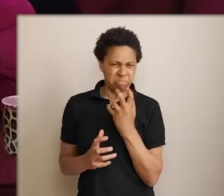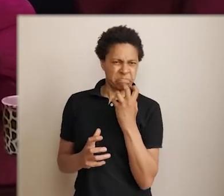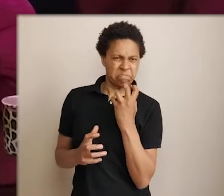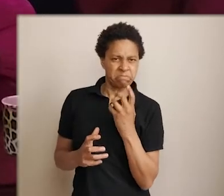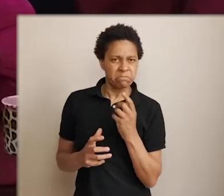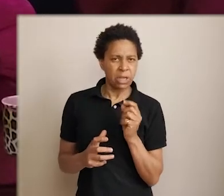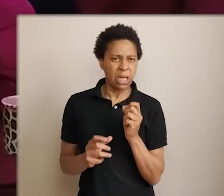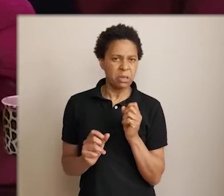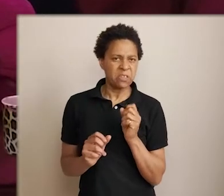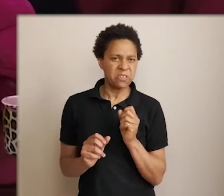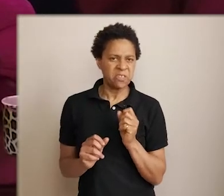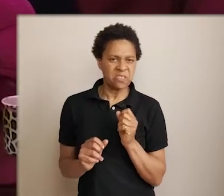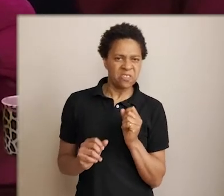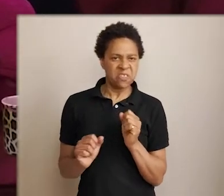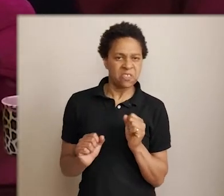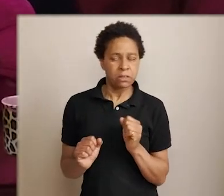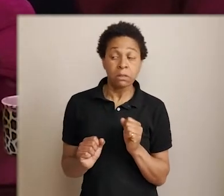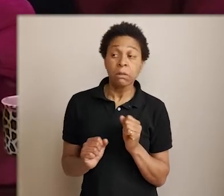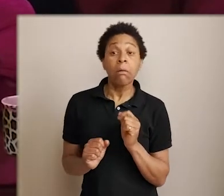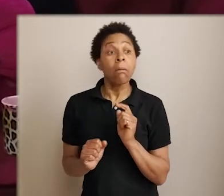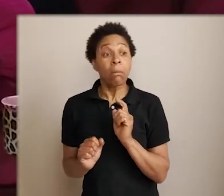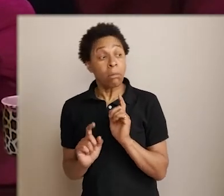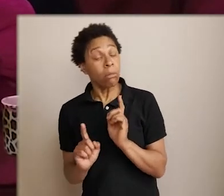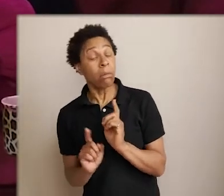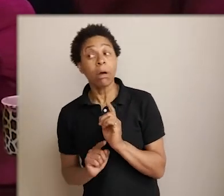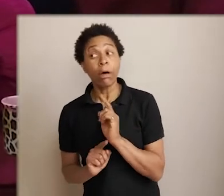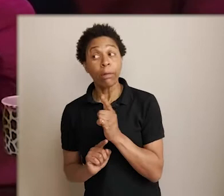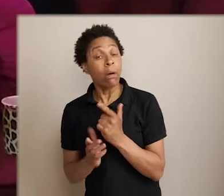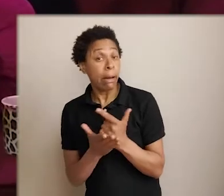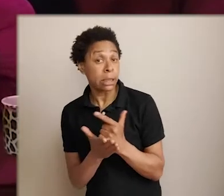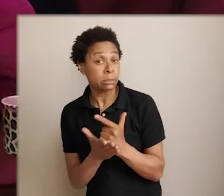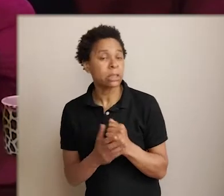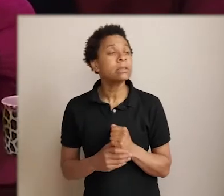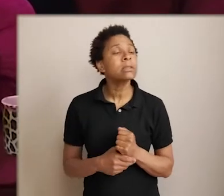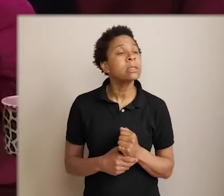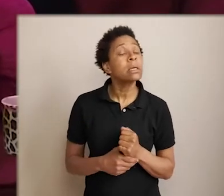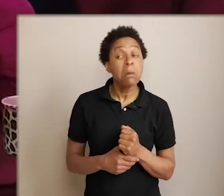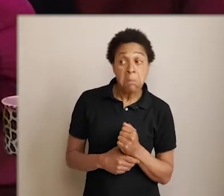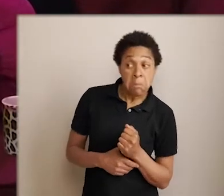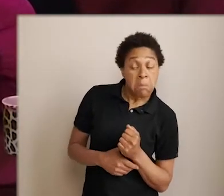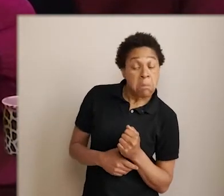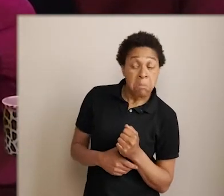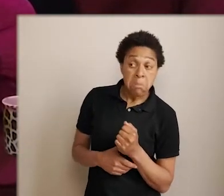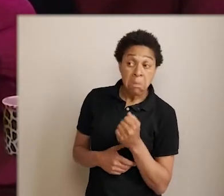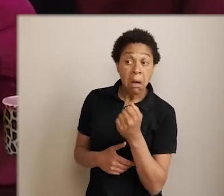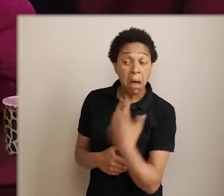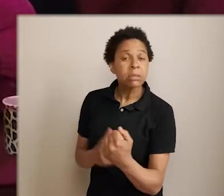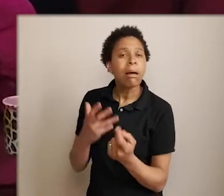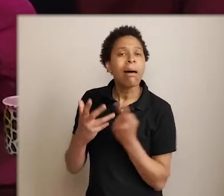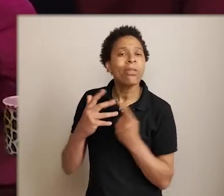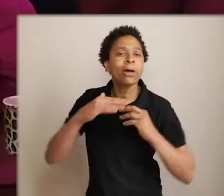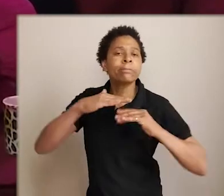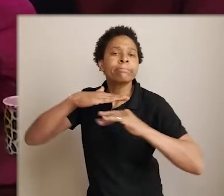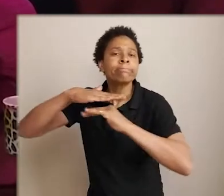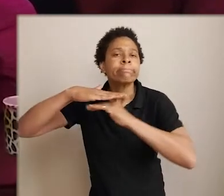But it turned out that they were a lesbian, and they had other anxieties